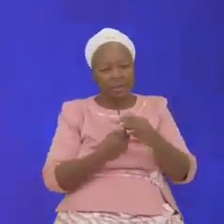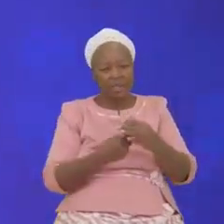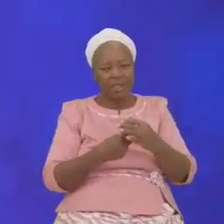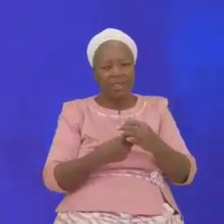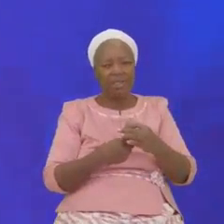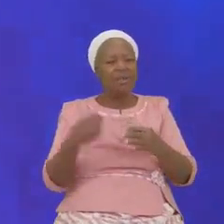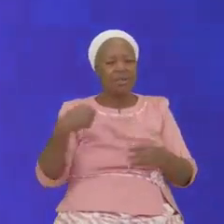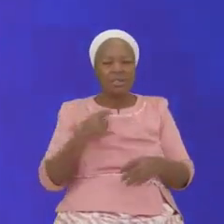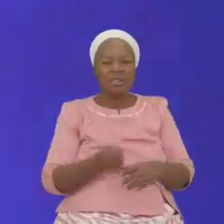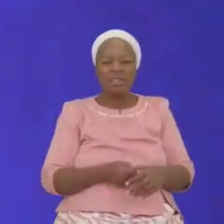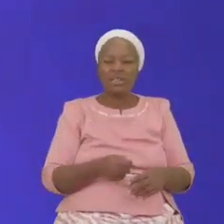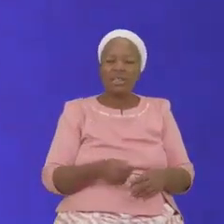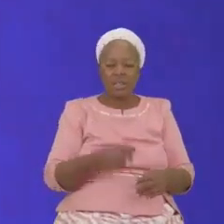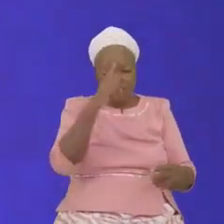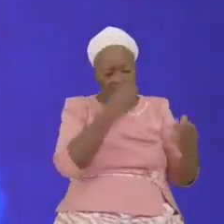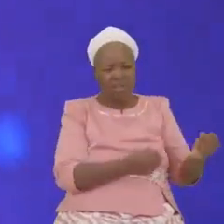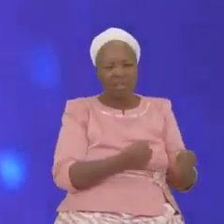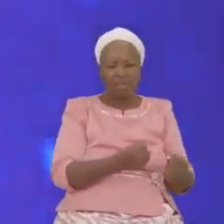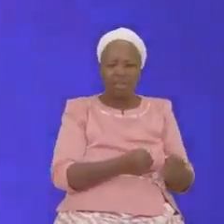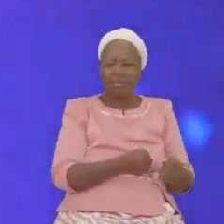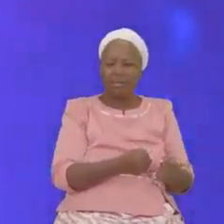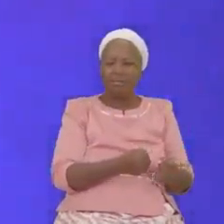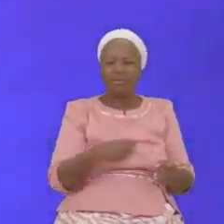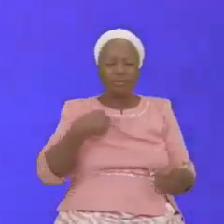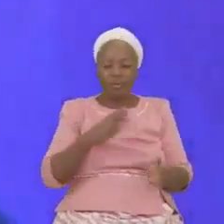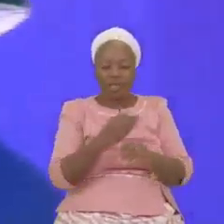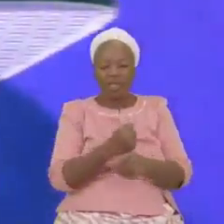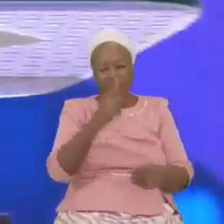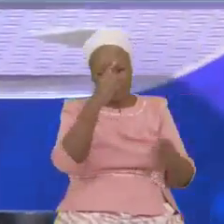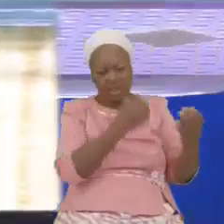get saved by faith. As we continue,